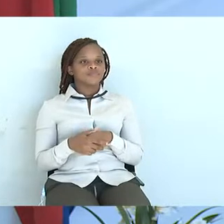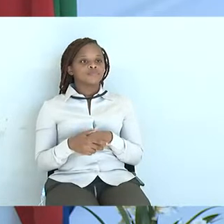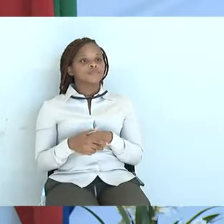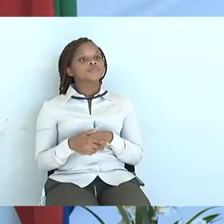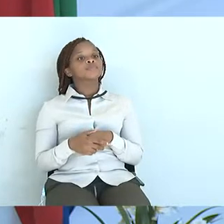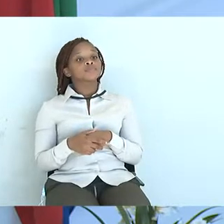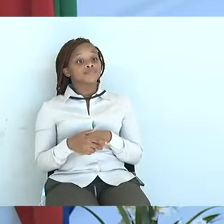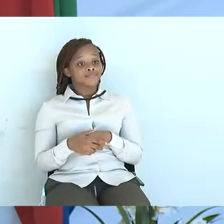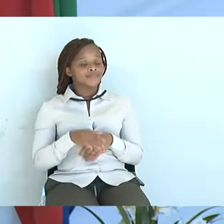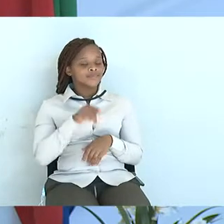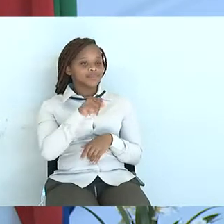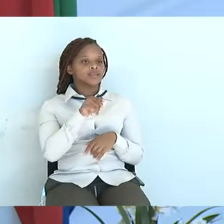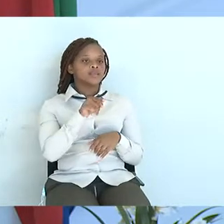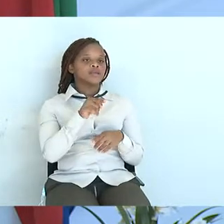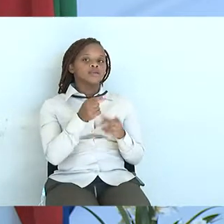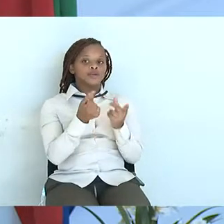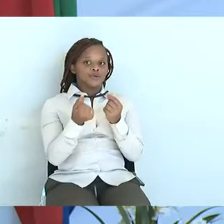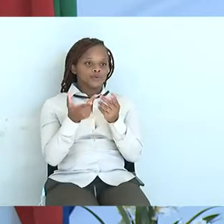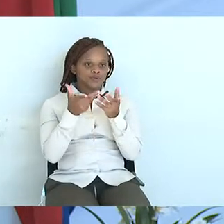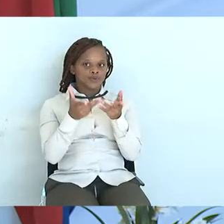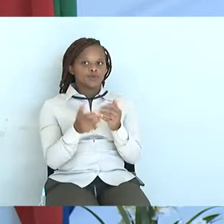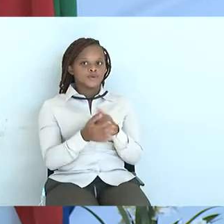we think a municipality will be viable.